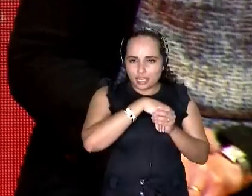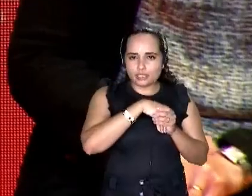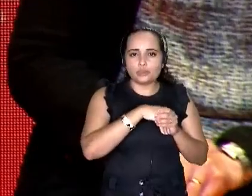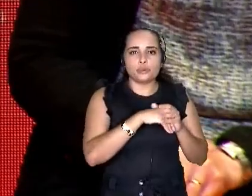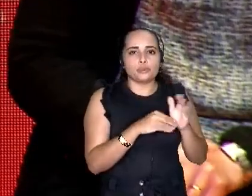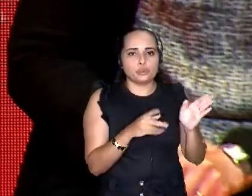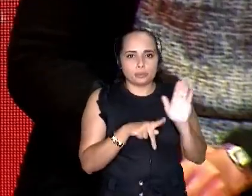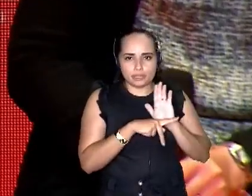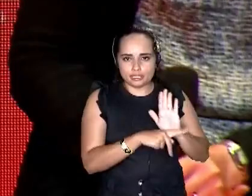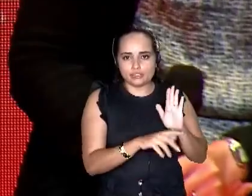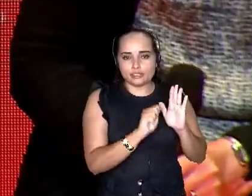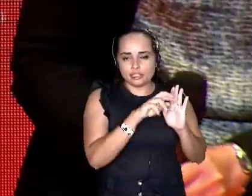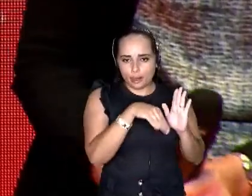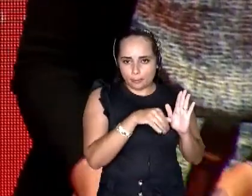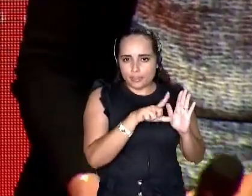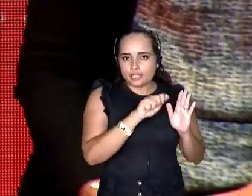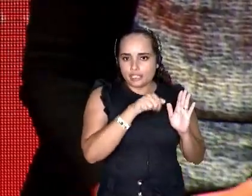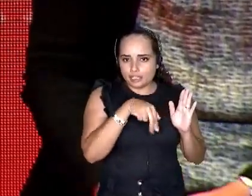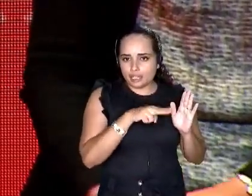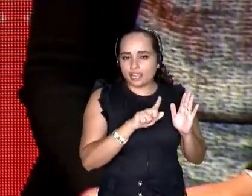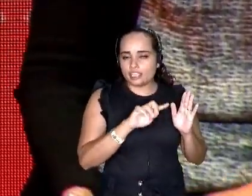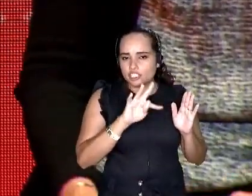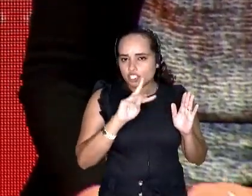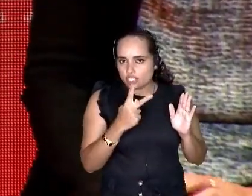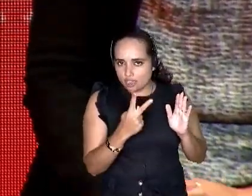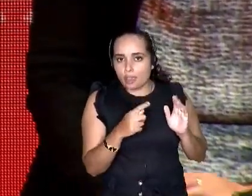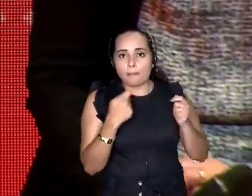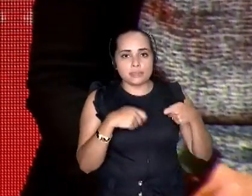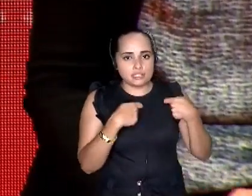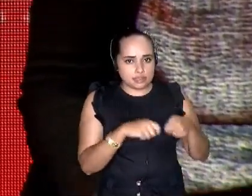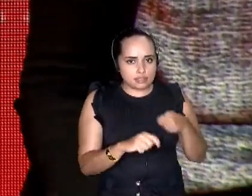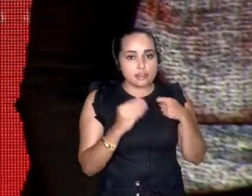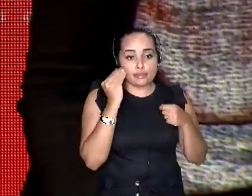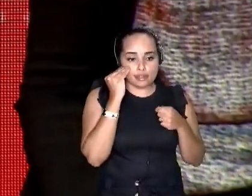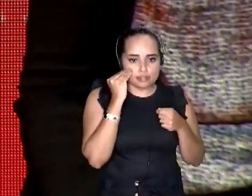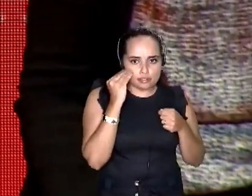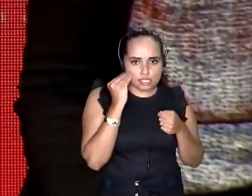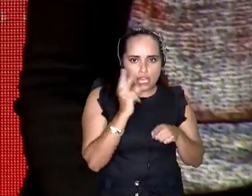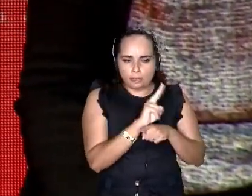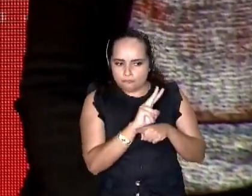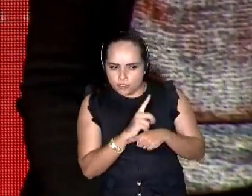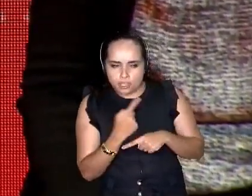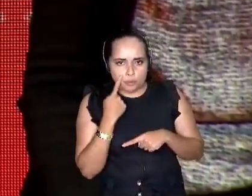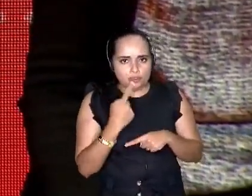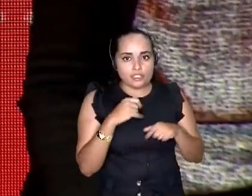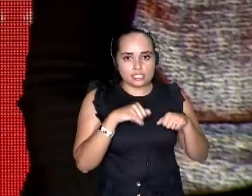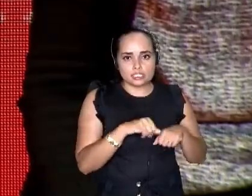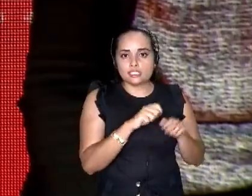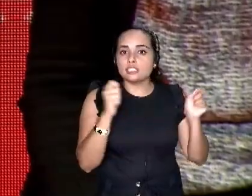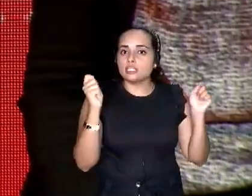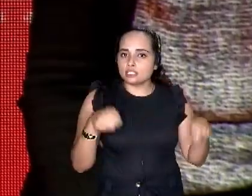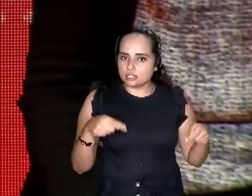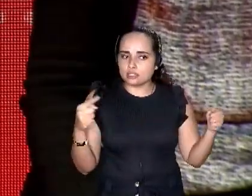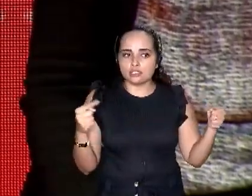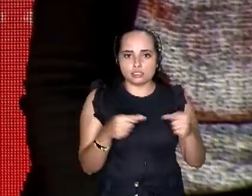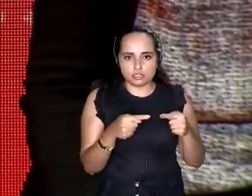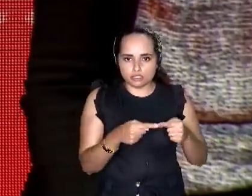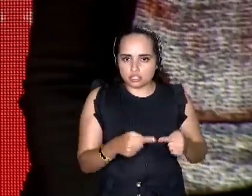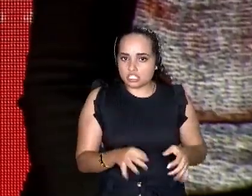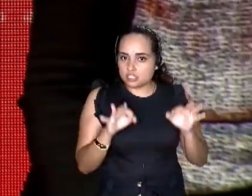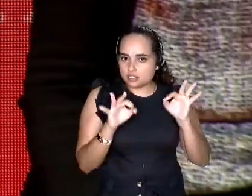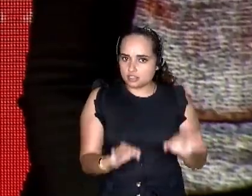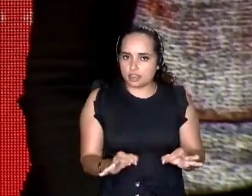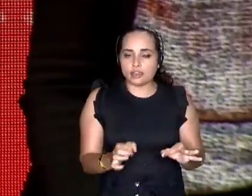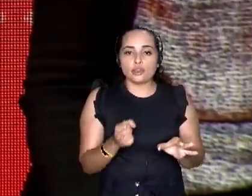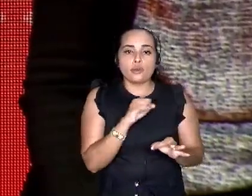we have to test, we have to verify, make sure that it matches the reality of the facts and circumstances that we can observe